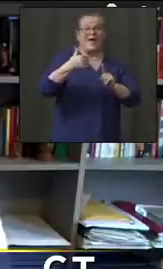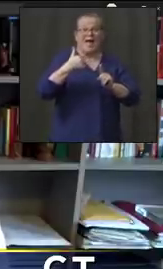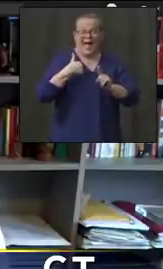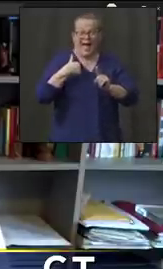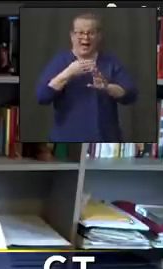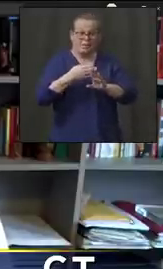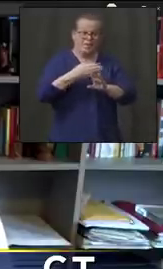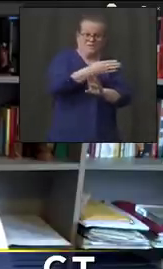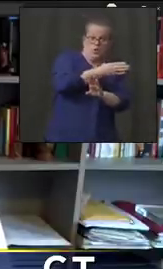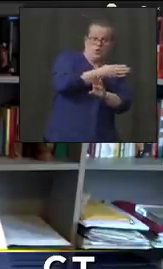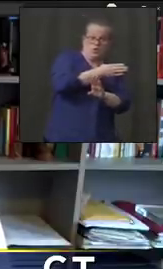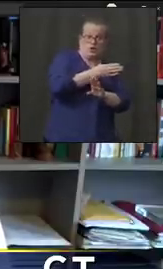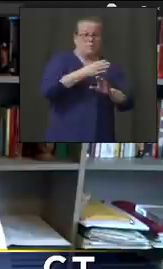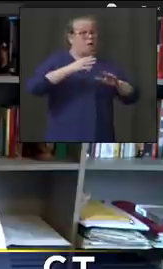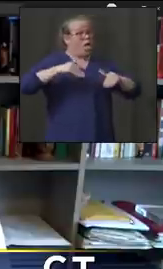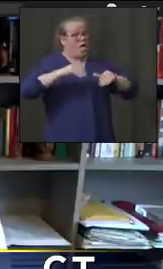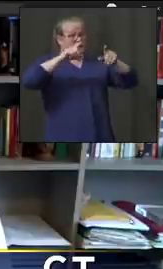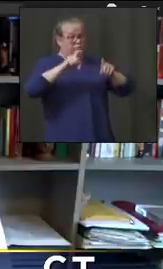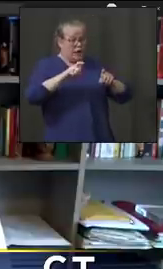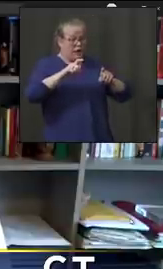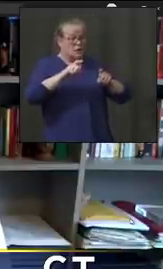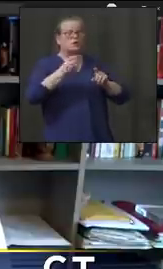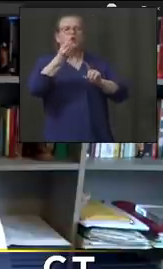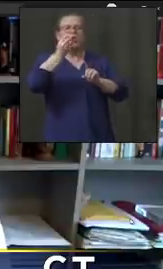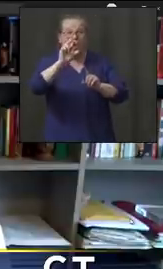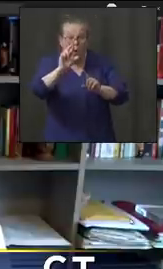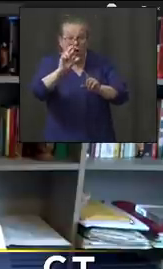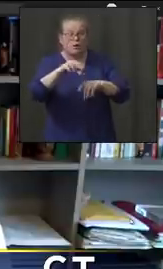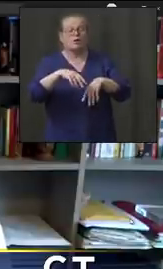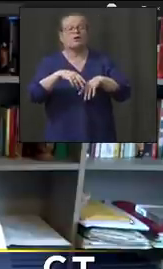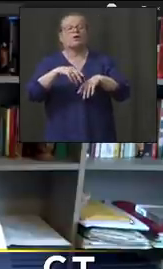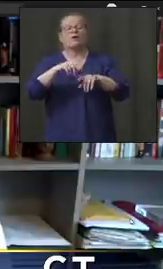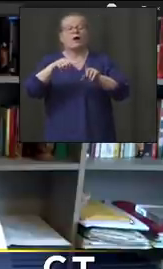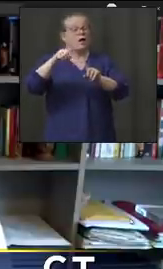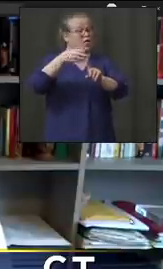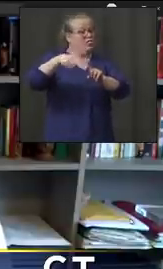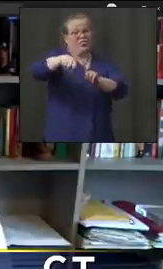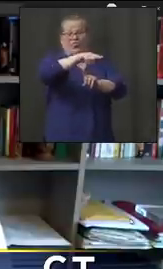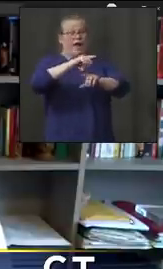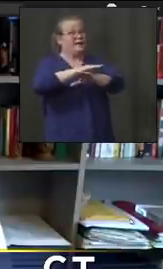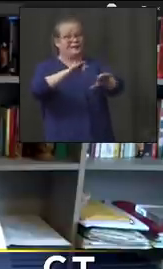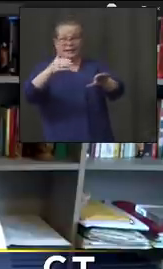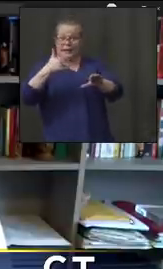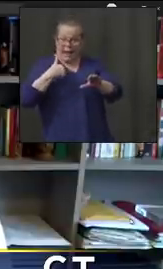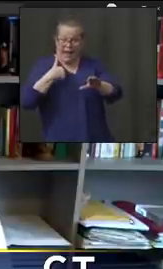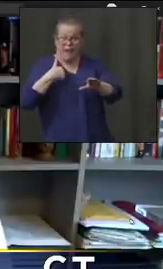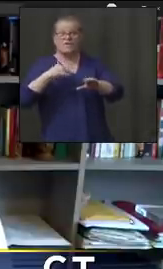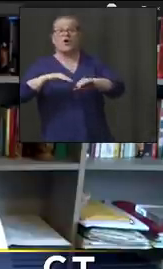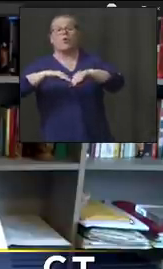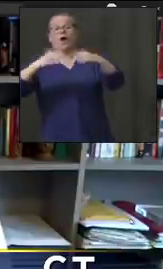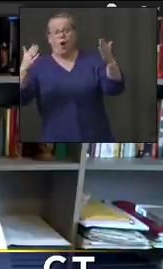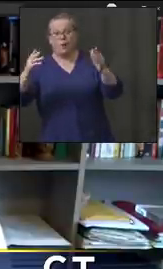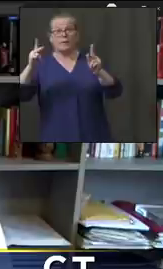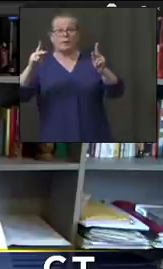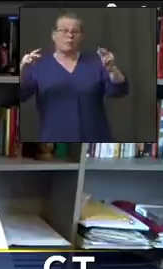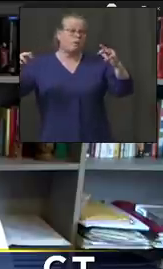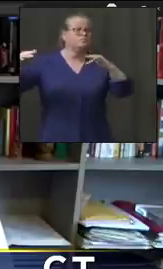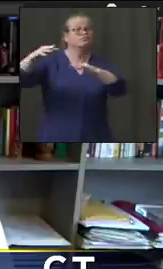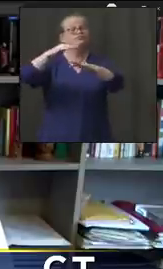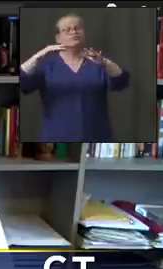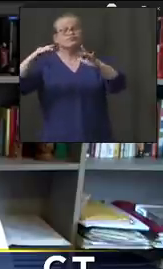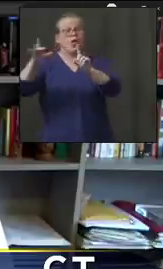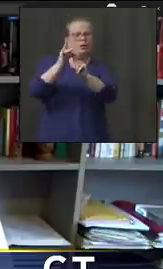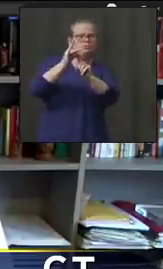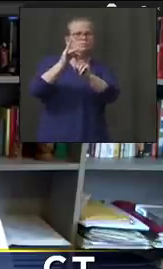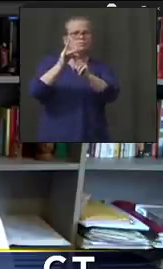one of the things that, and we have a great team. We have the smartest people in Connecticut, people like Forrest Crawford, you know, from the